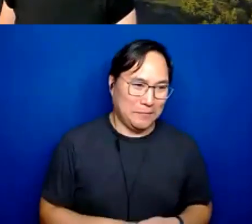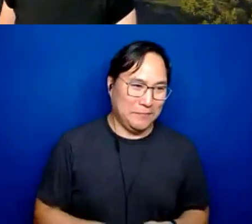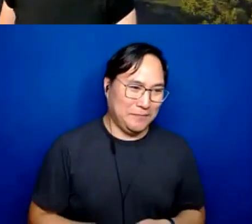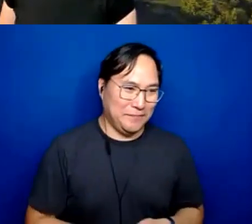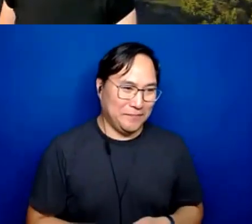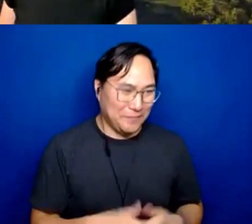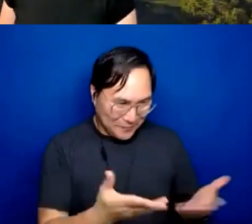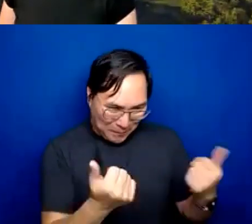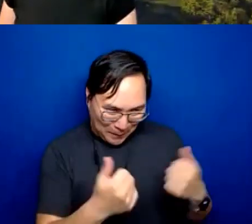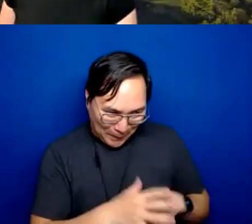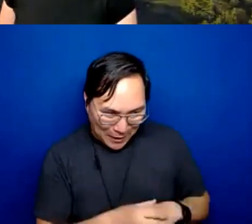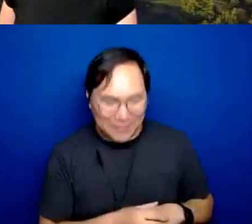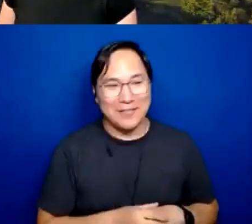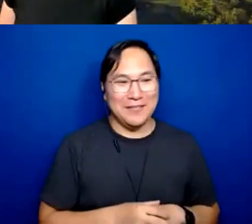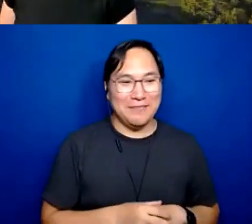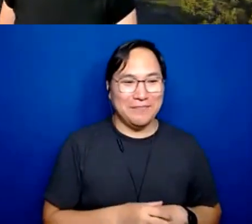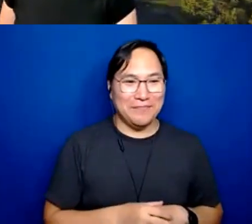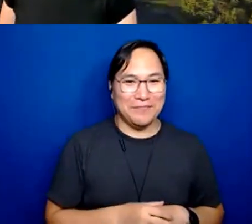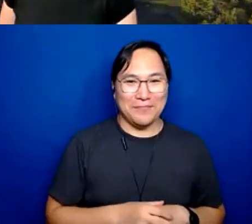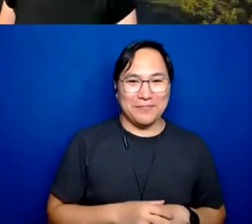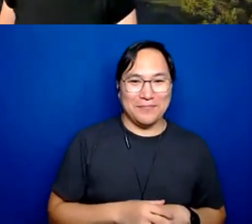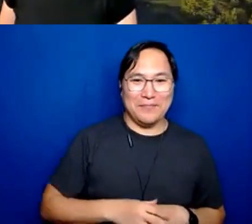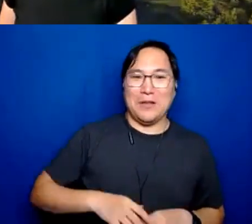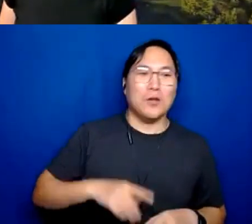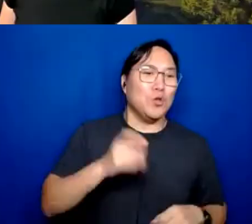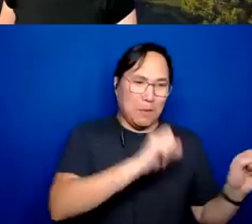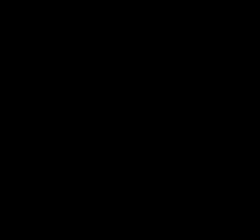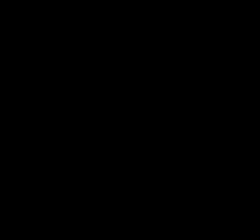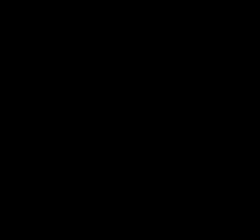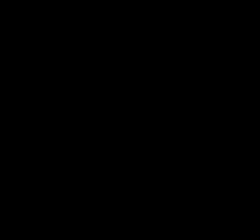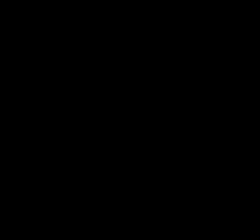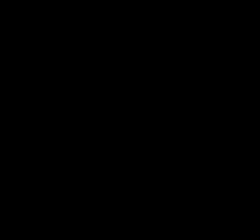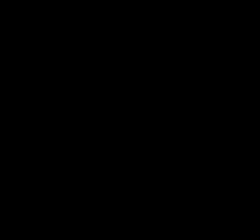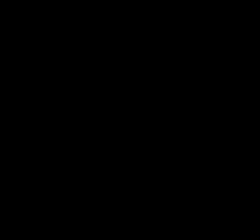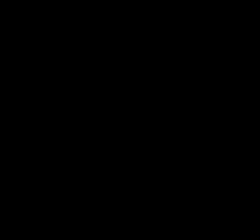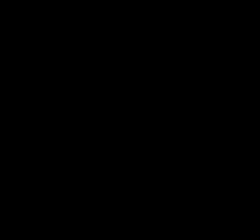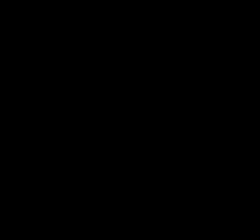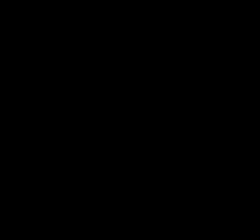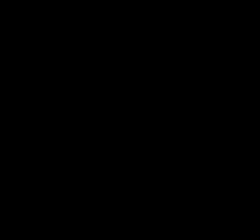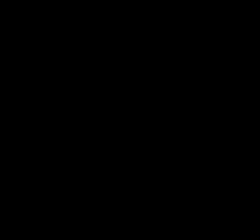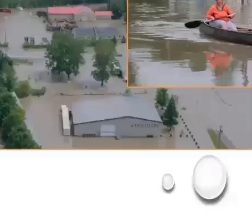go ahead, Kathryn. And All Gwyneth, right. you can put All that back right. up for a second. Yeah.